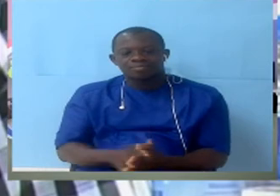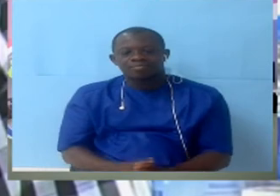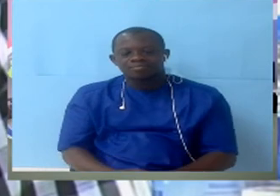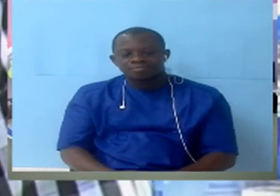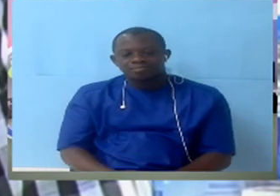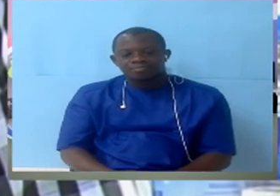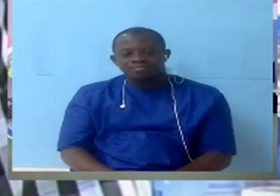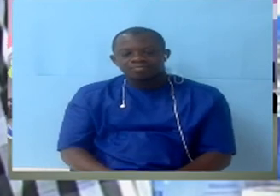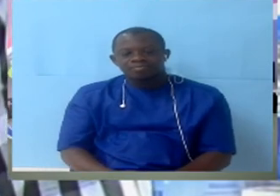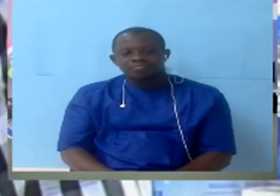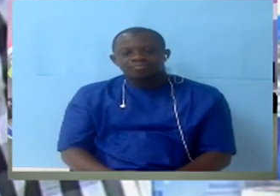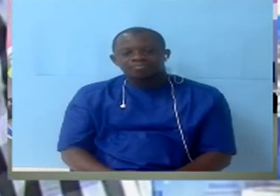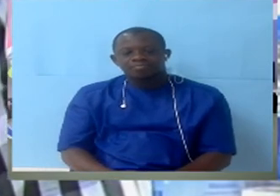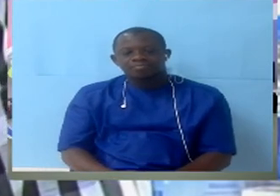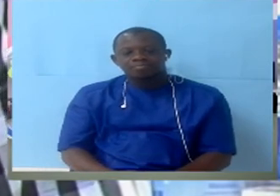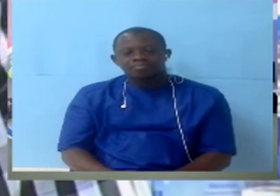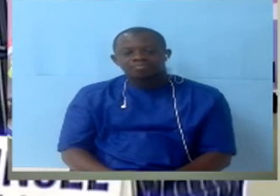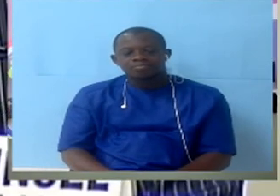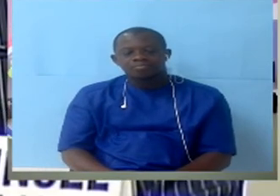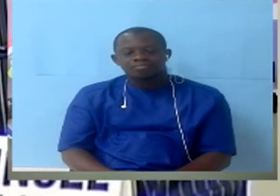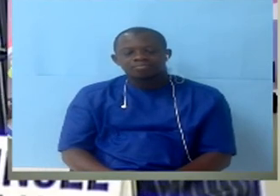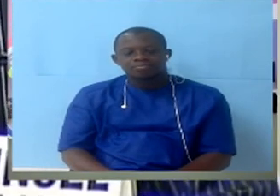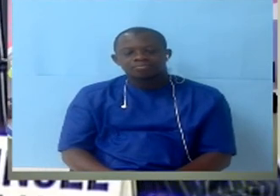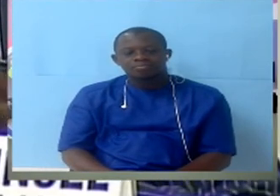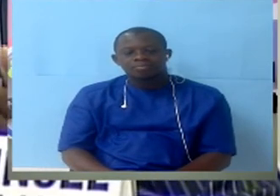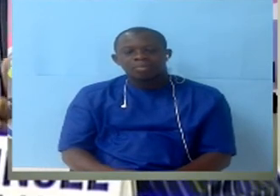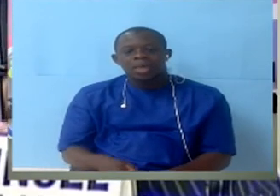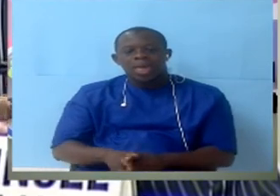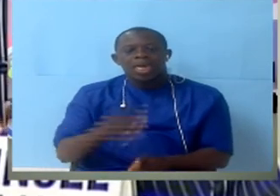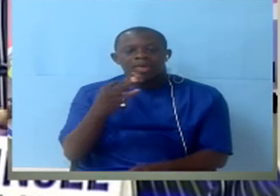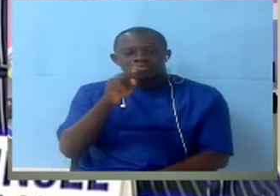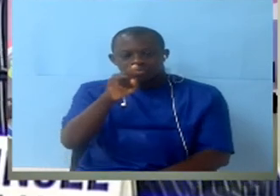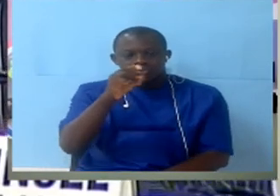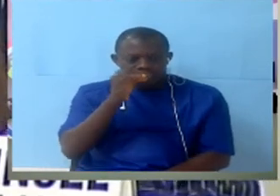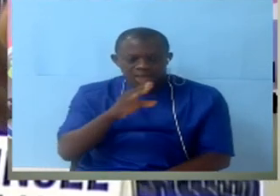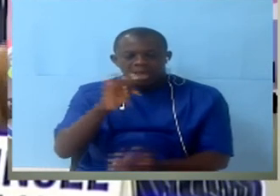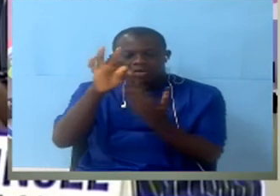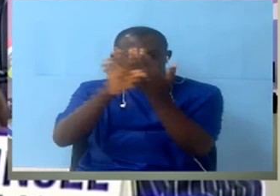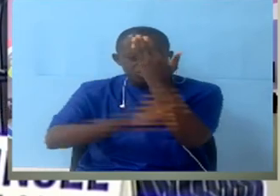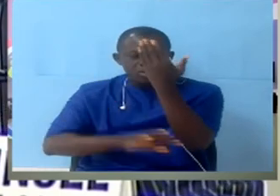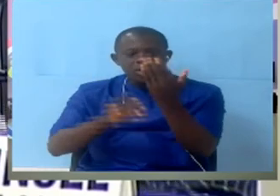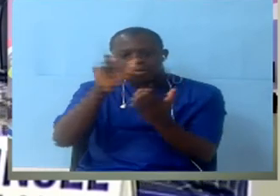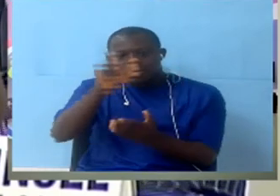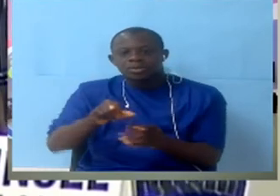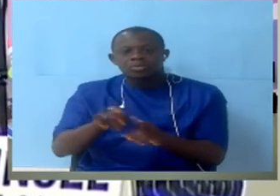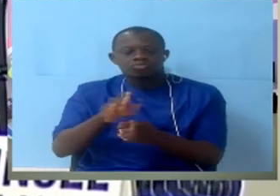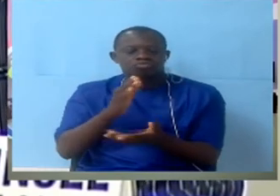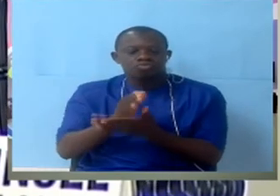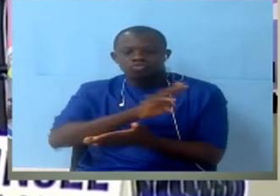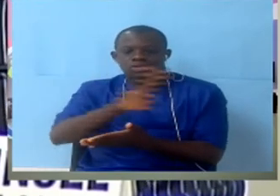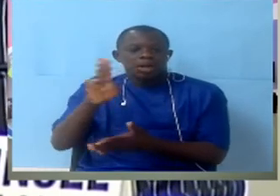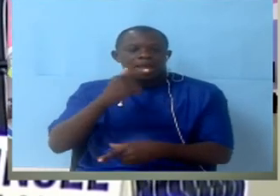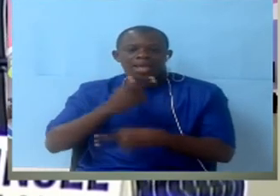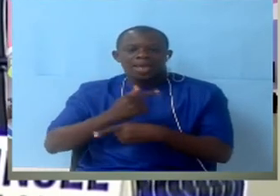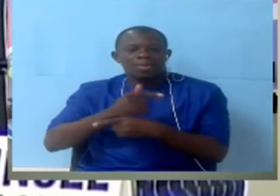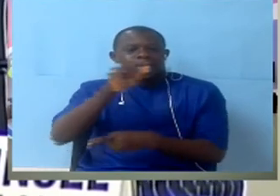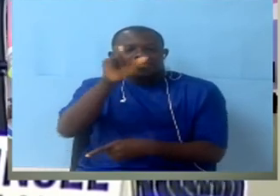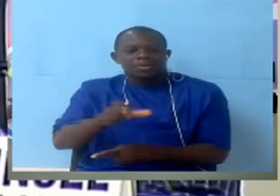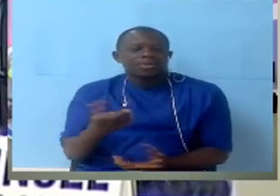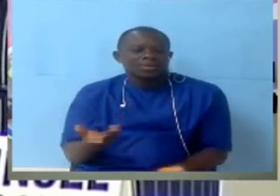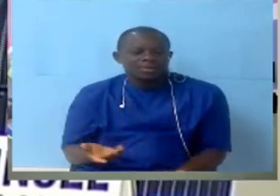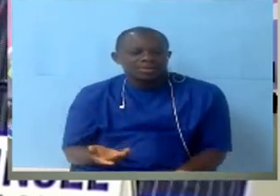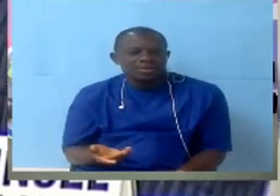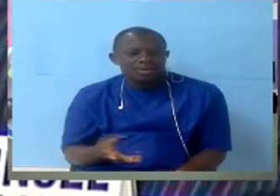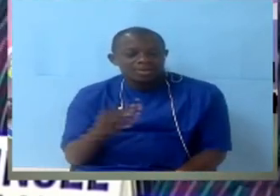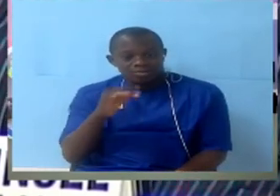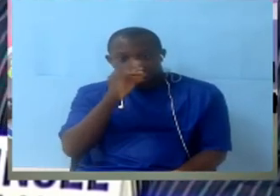bang jandungote ate Musa ha. If you say he's a foreigner, obviously ate fongo mante jandingote. Niko foreigner no wala